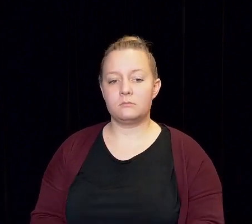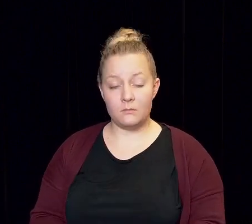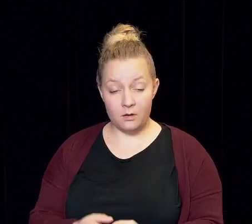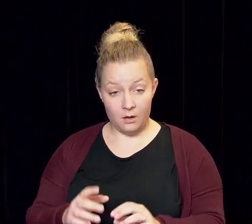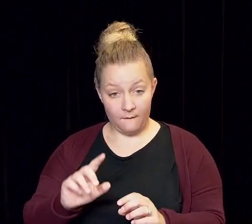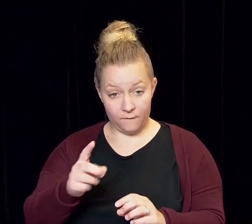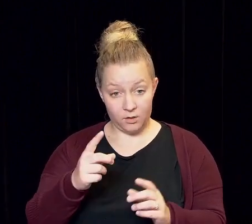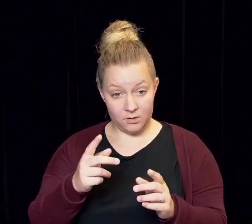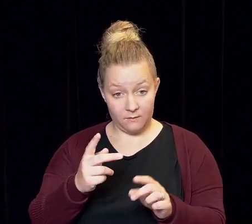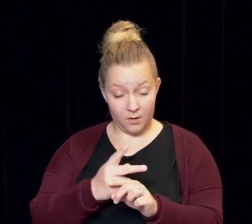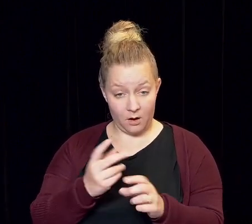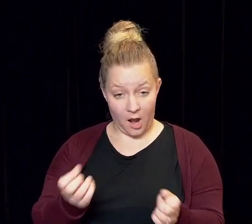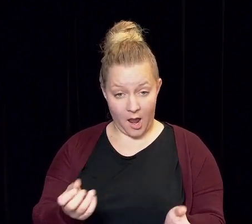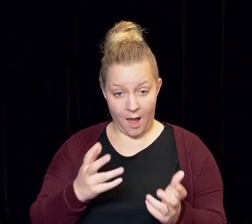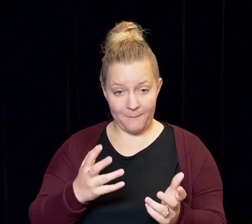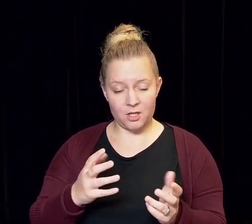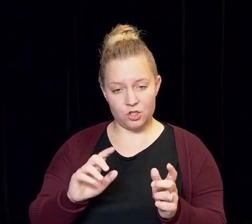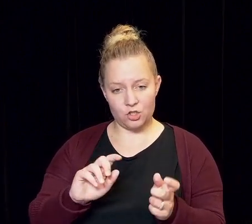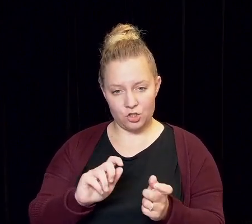amount of change.